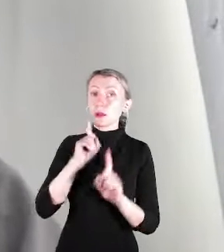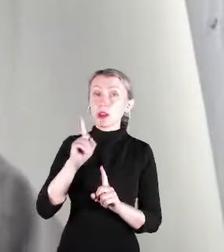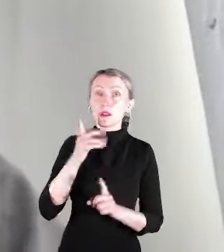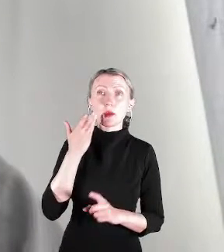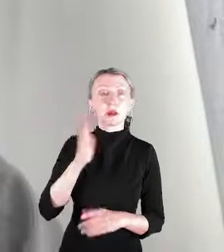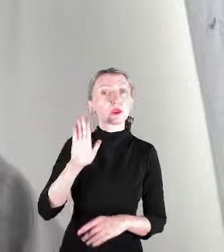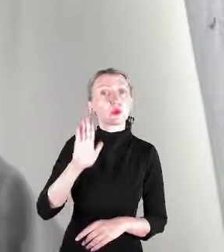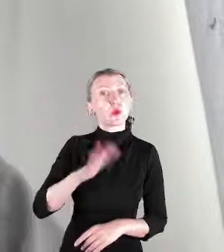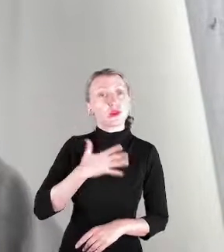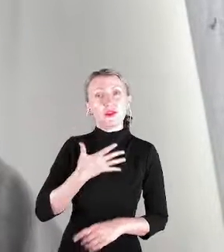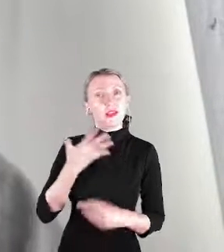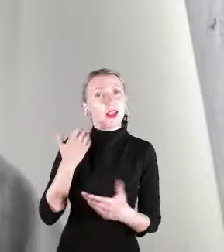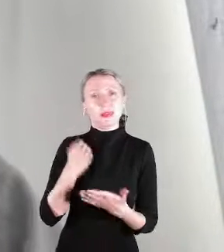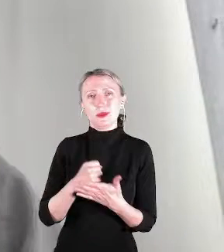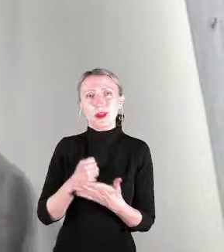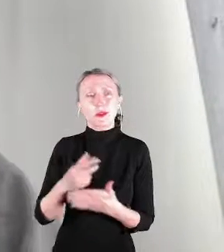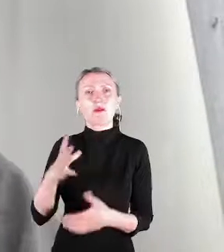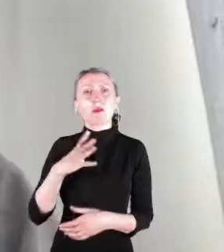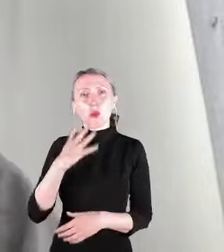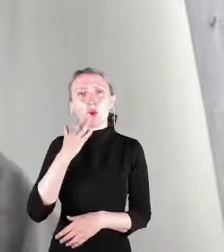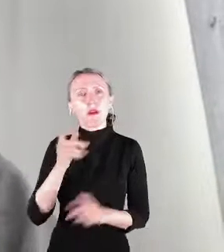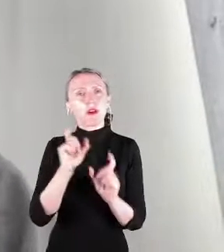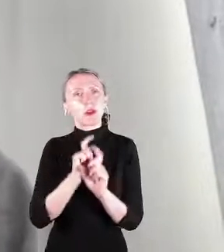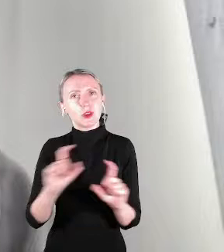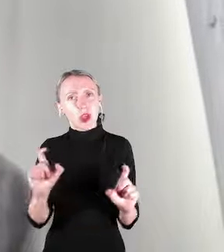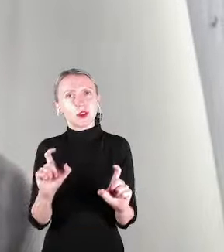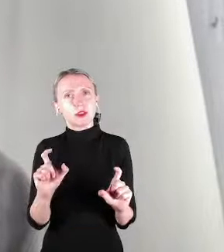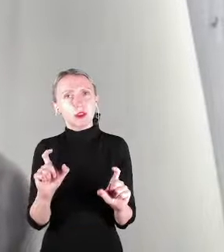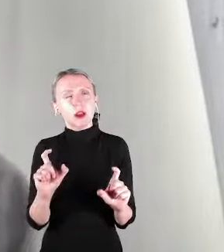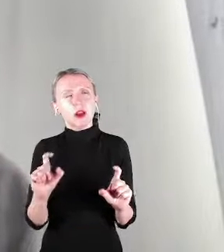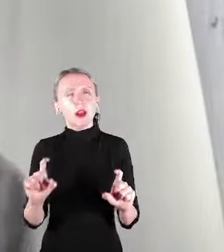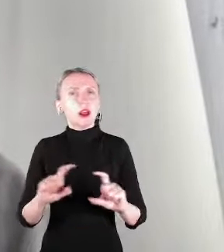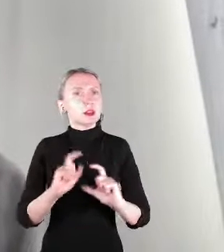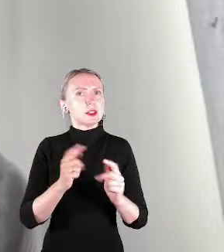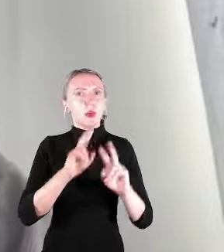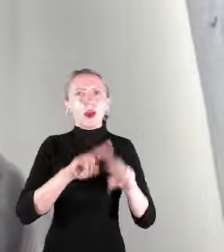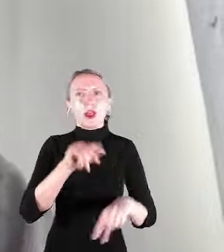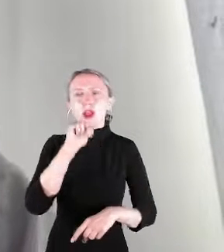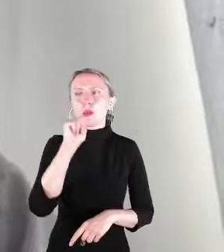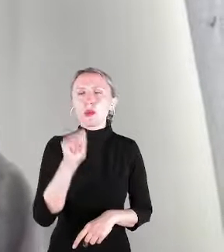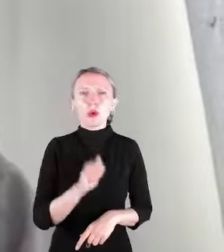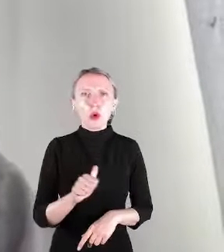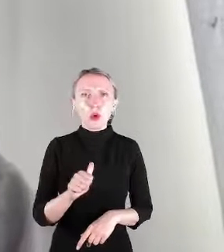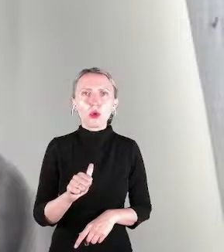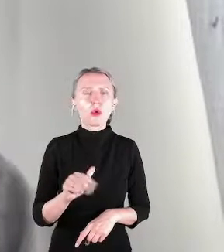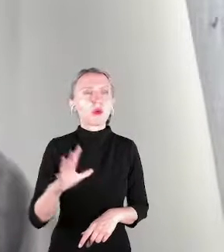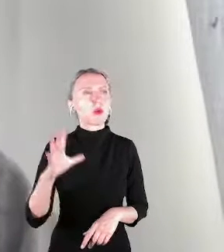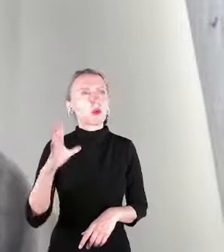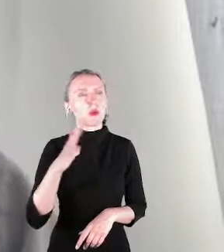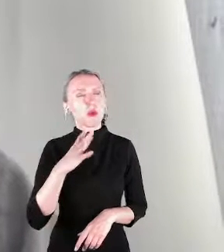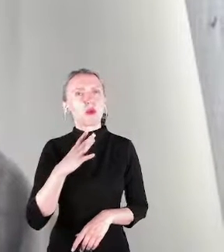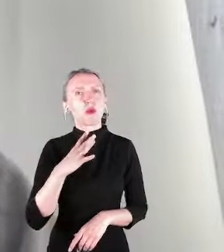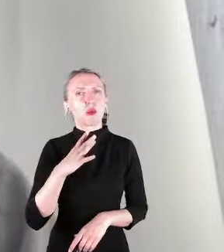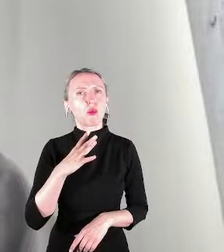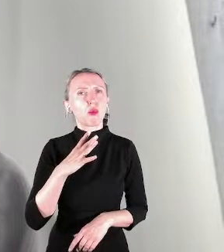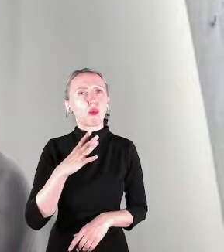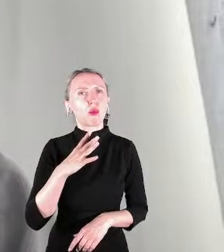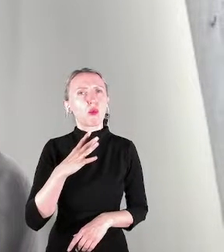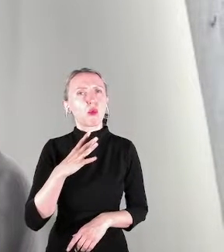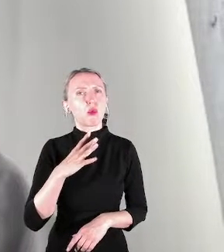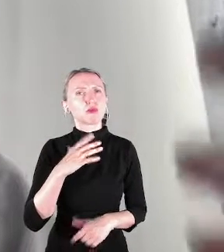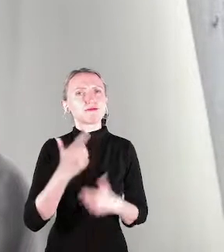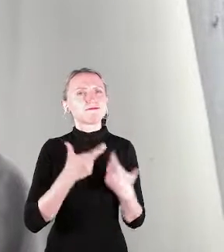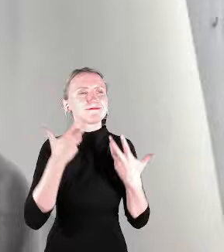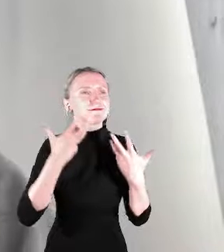Europe struggled to rebuild its bombed out cities after the war, we here in